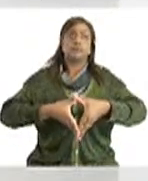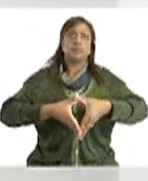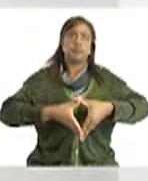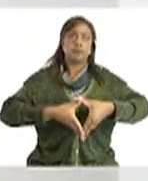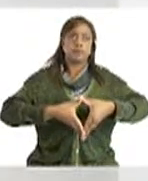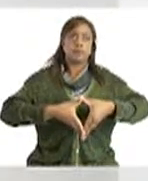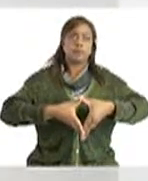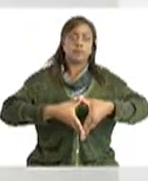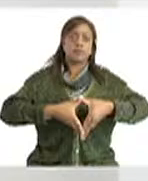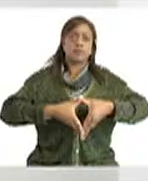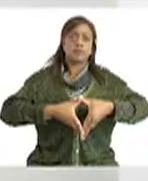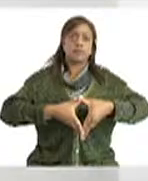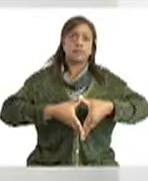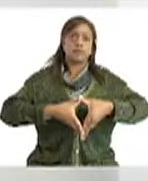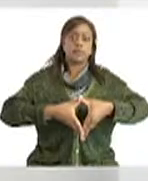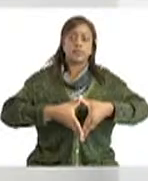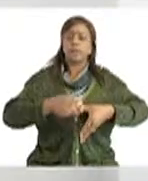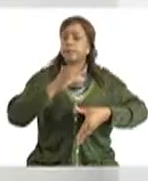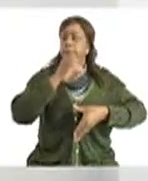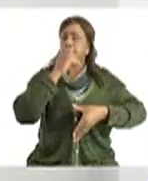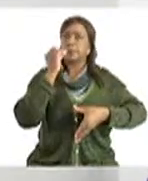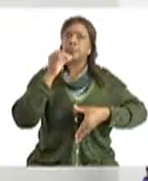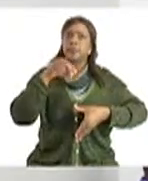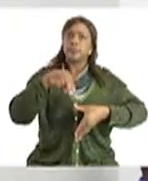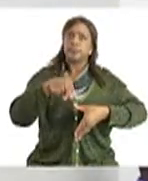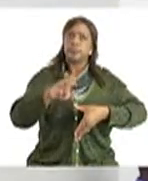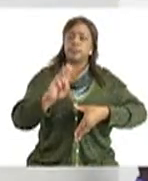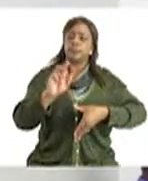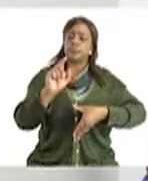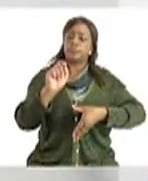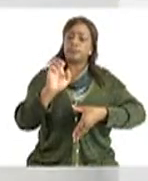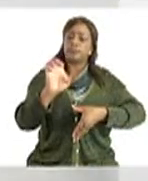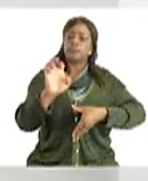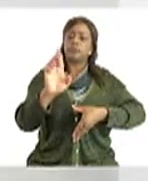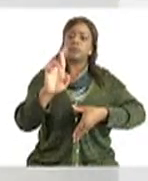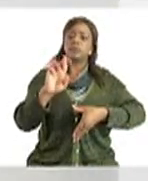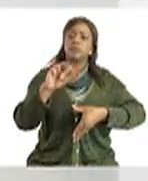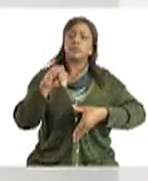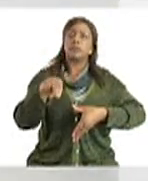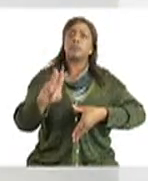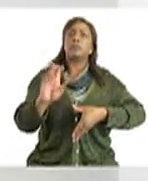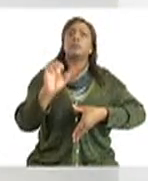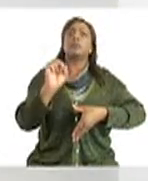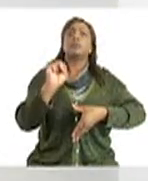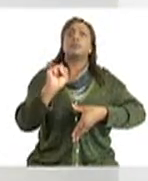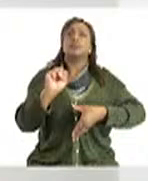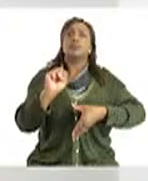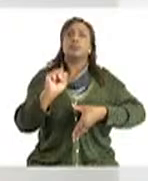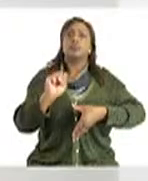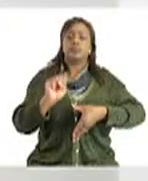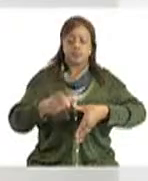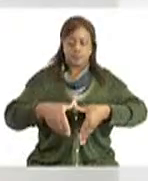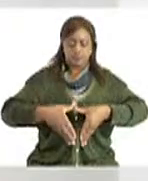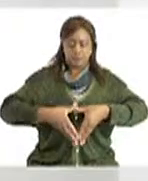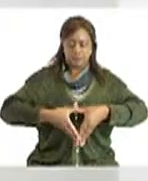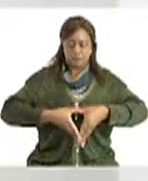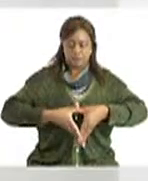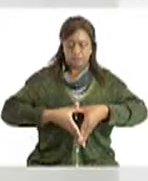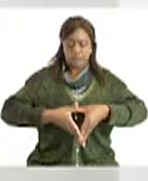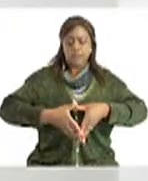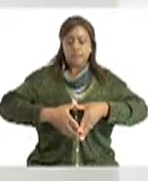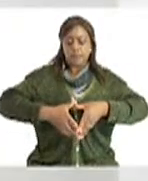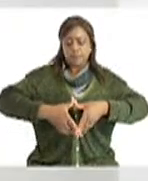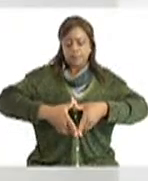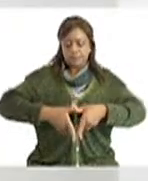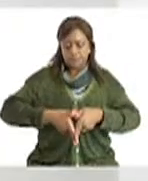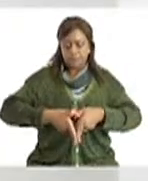uterus. Refer to it as the uterus, and from the uterus we have a structure responsible